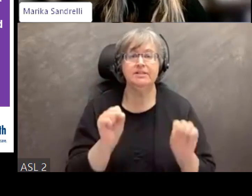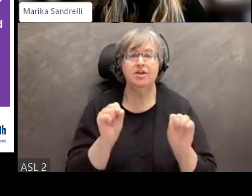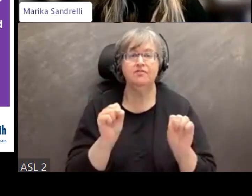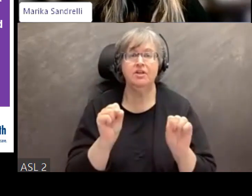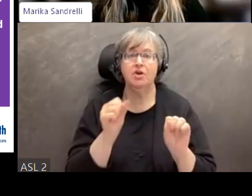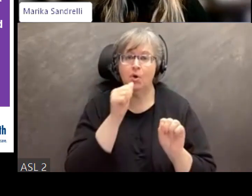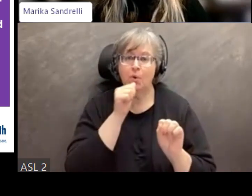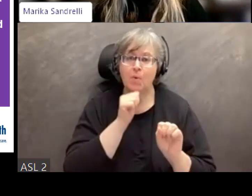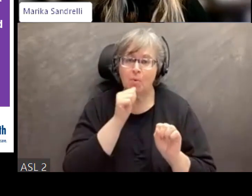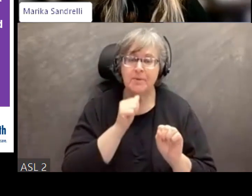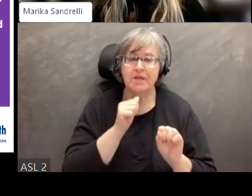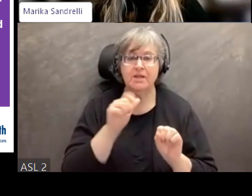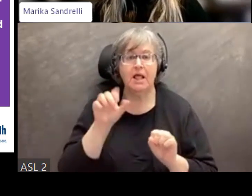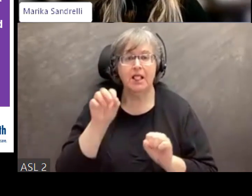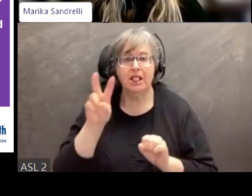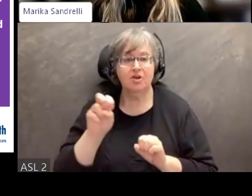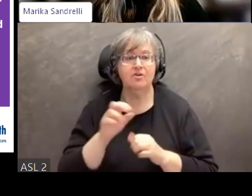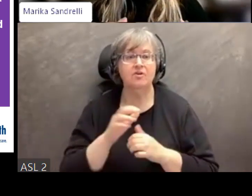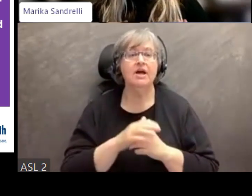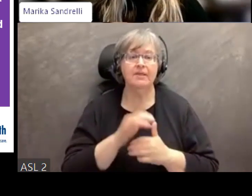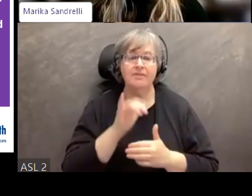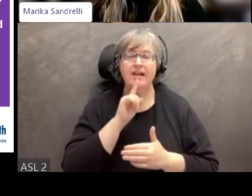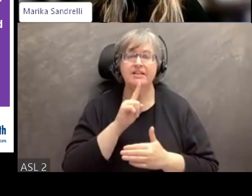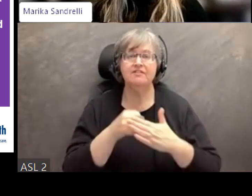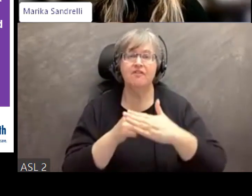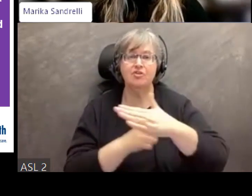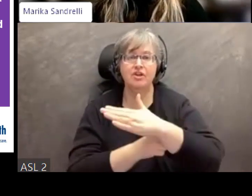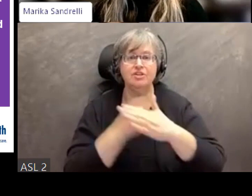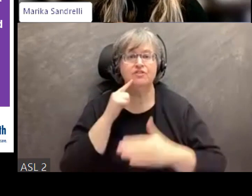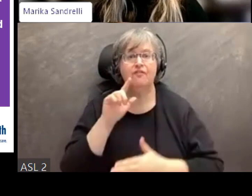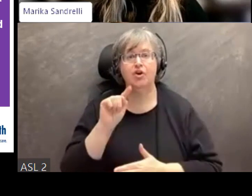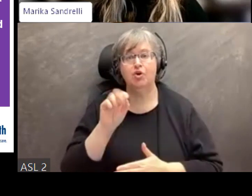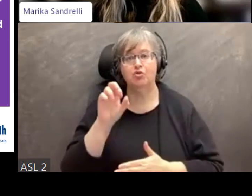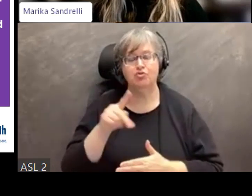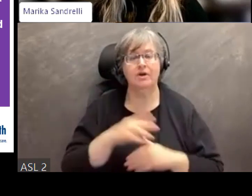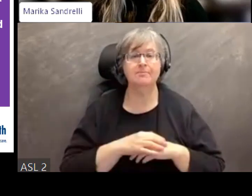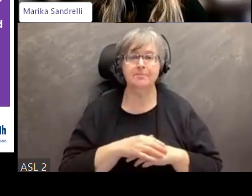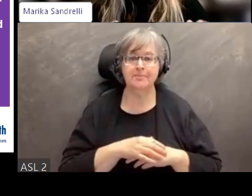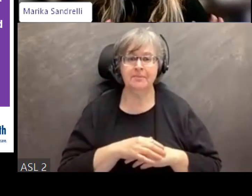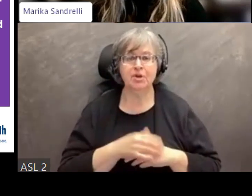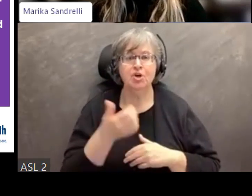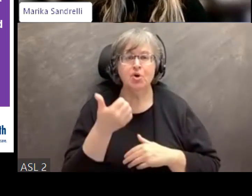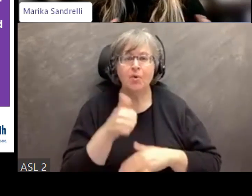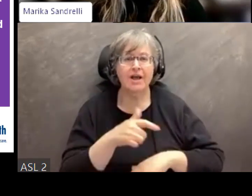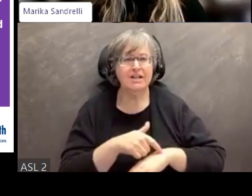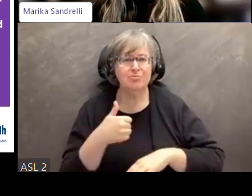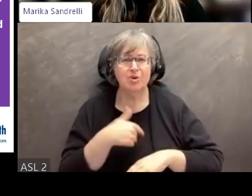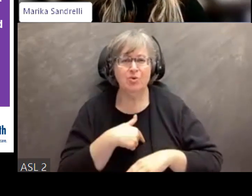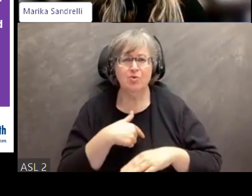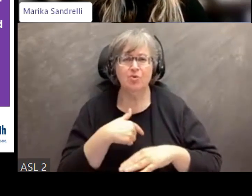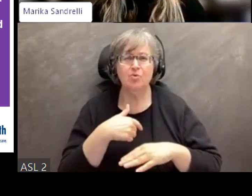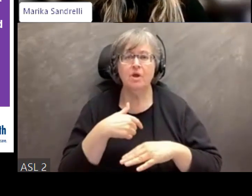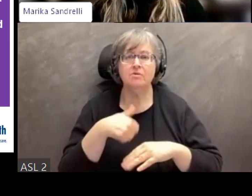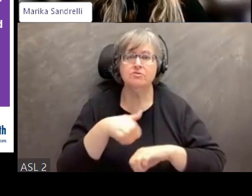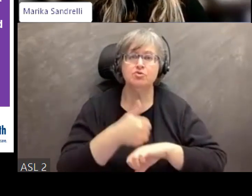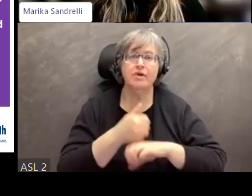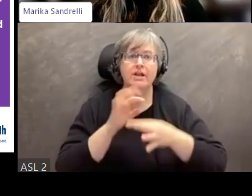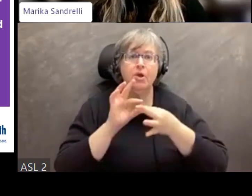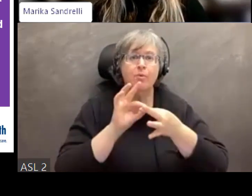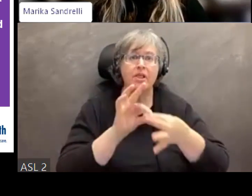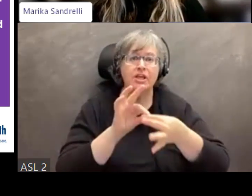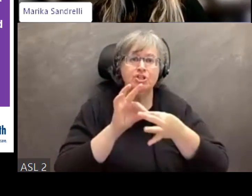resourcefulness, safety, coping, or love, is the foundation of TRIP. So anytime we're